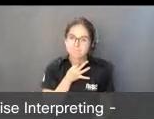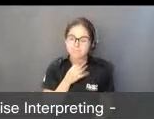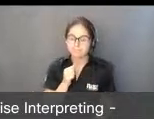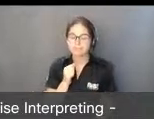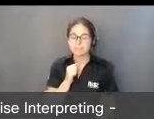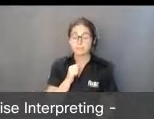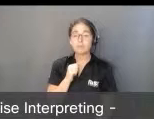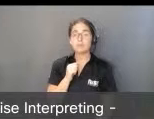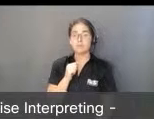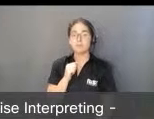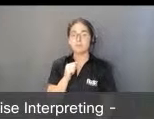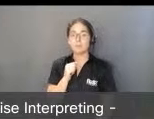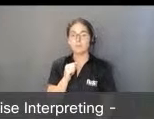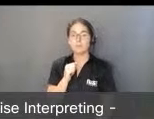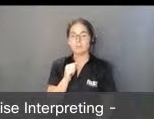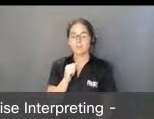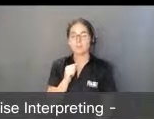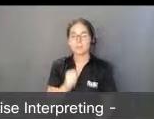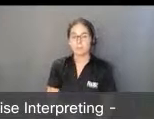us sort of